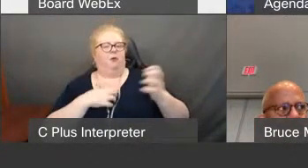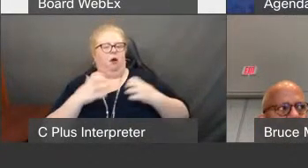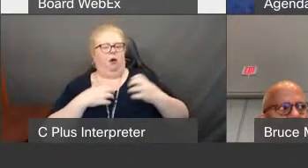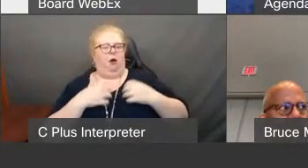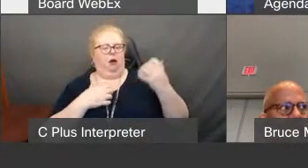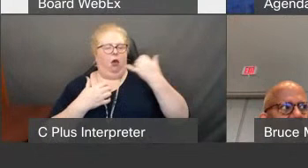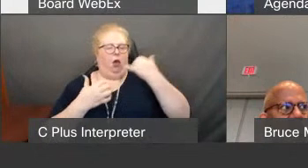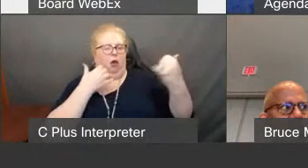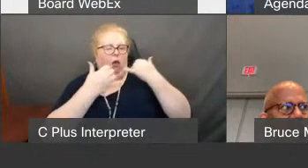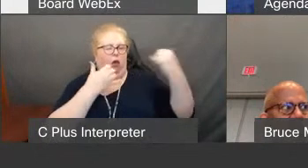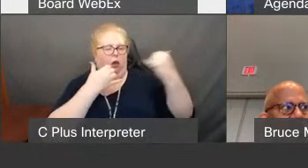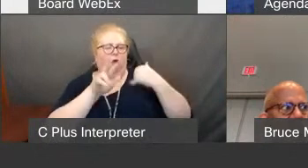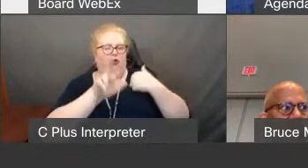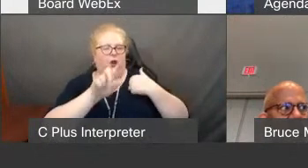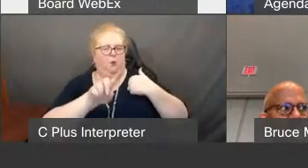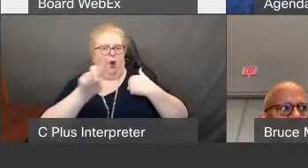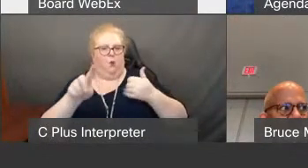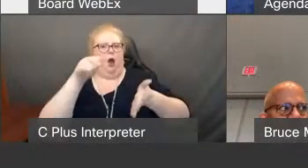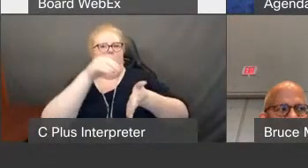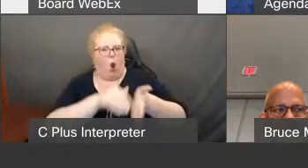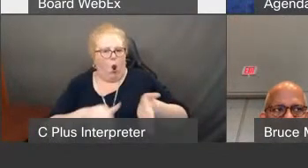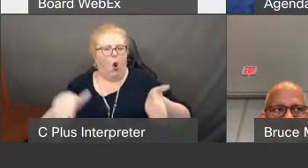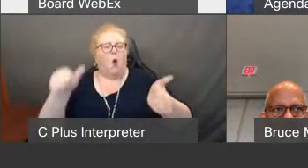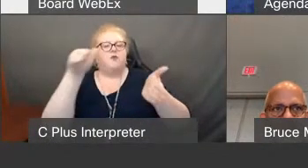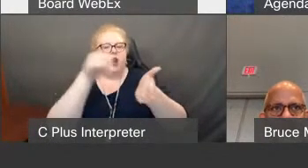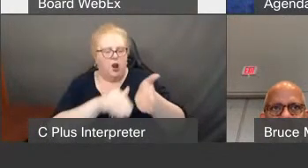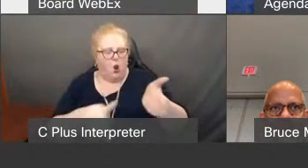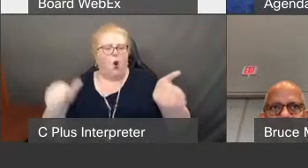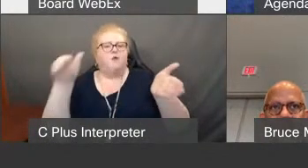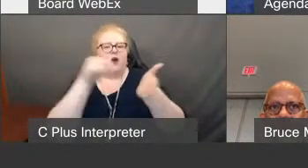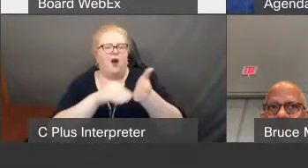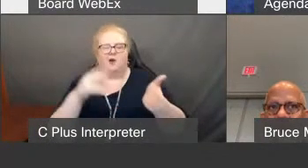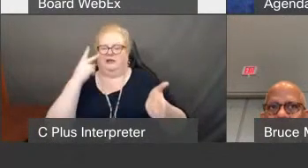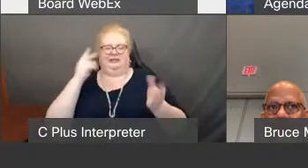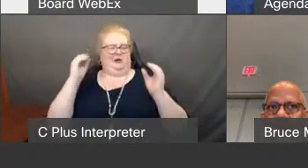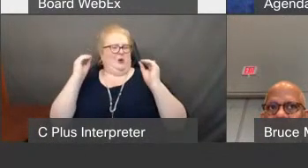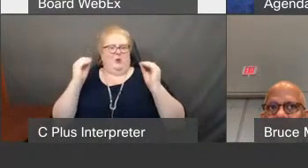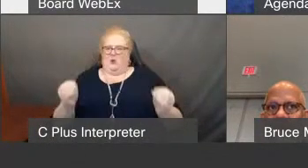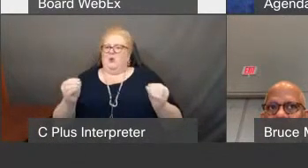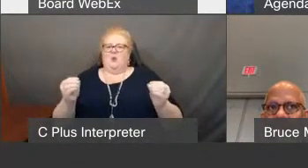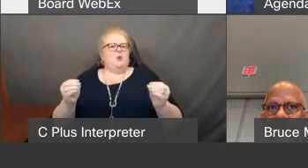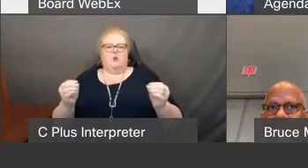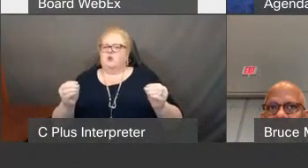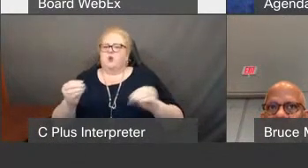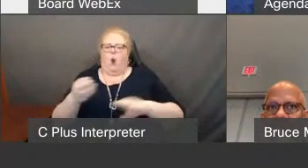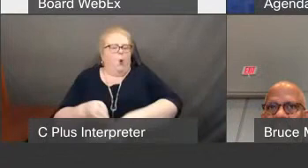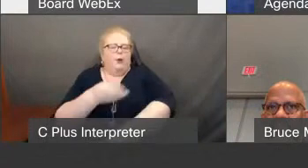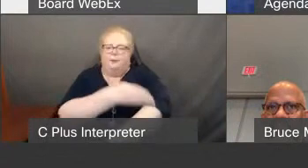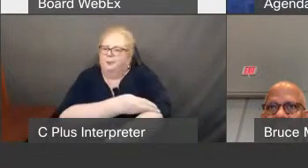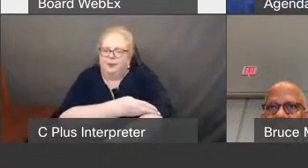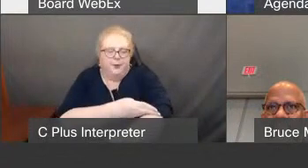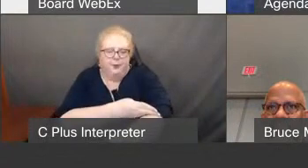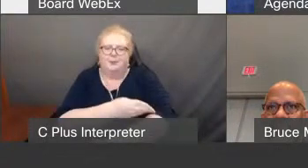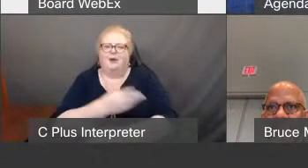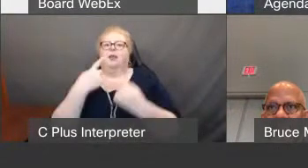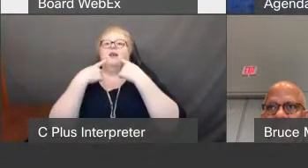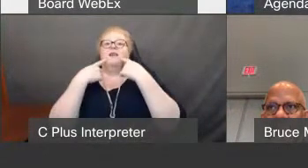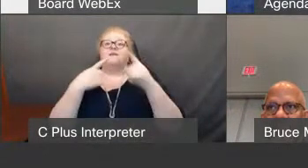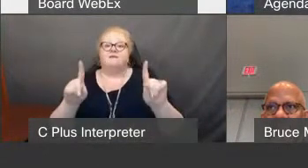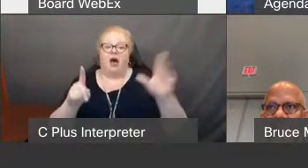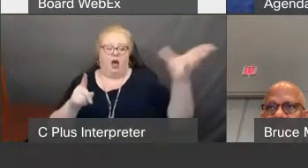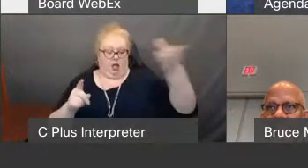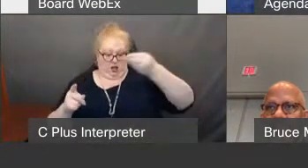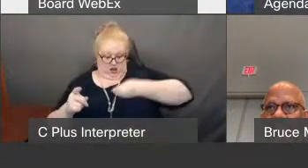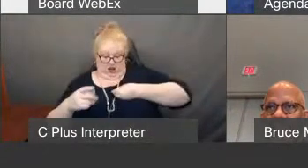311 over and over, and they tell me that they're not seeing any improvement, and then finally the complaint gets to